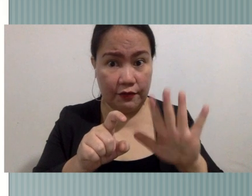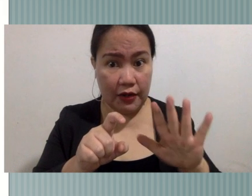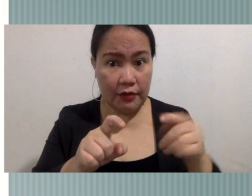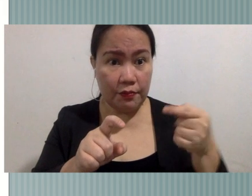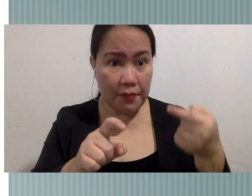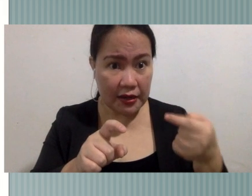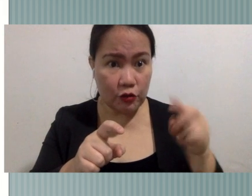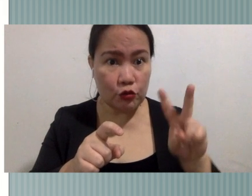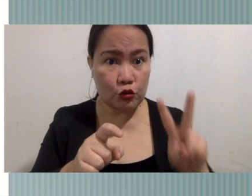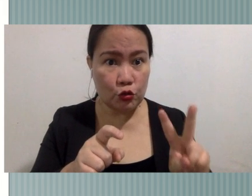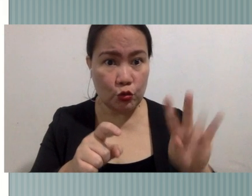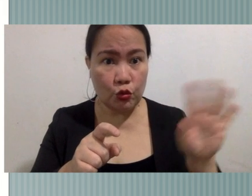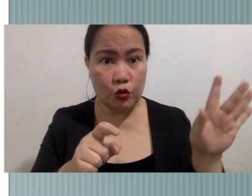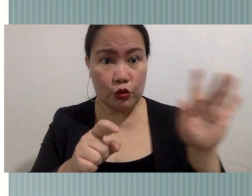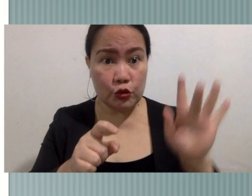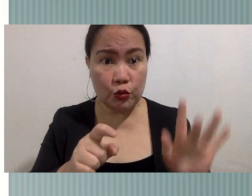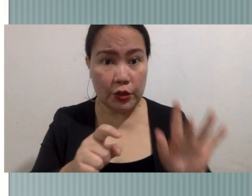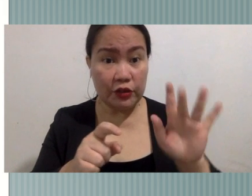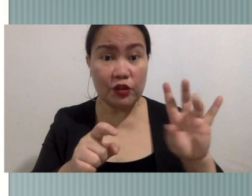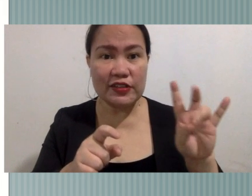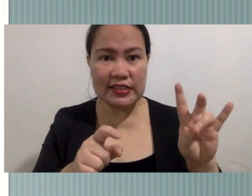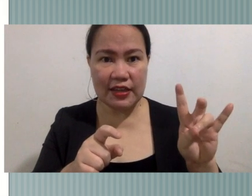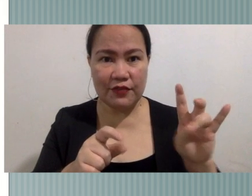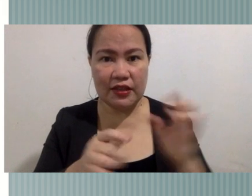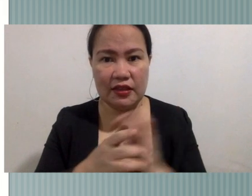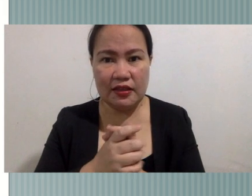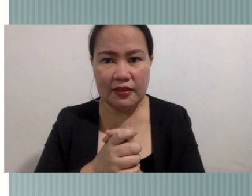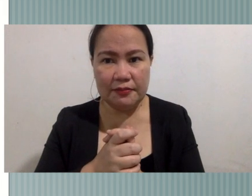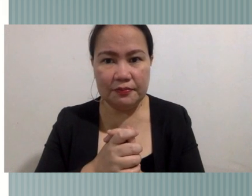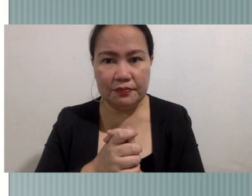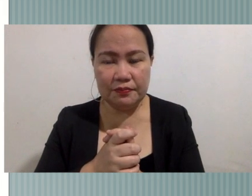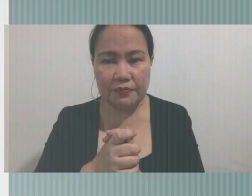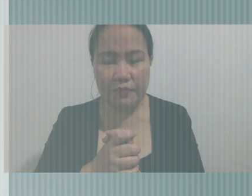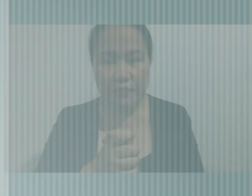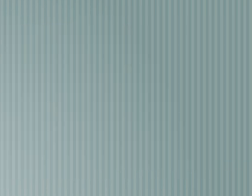minus 2 square root of 7. Okay.